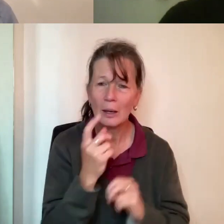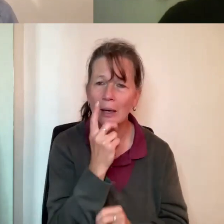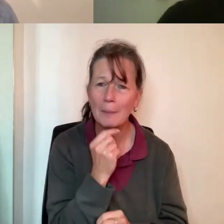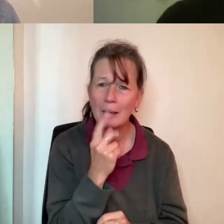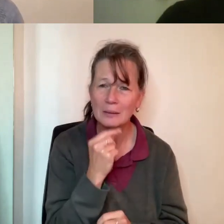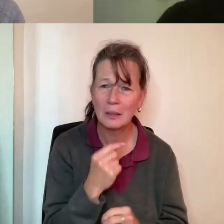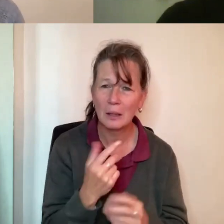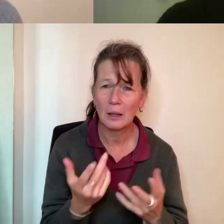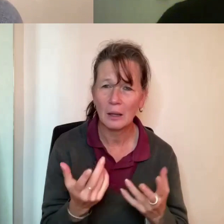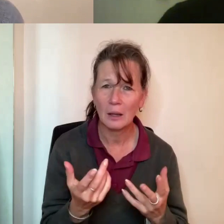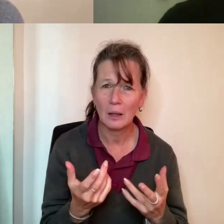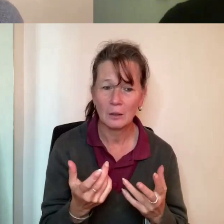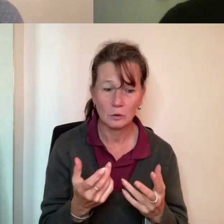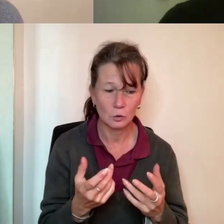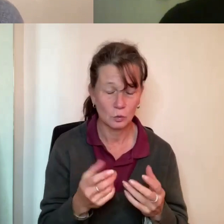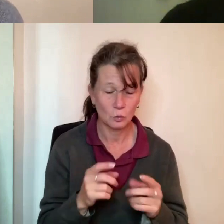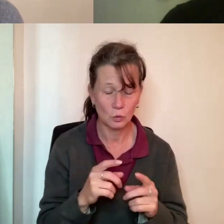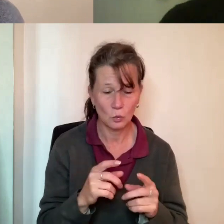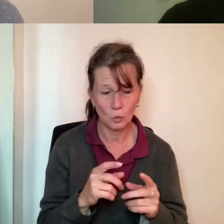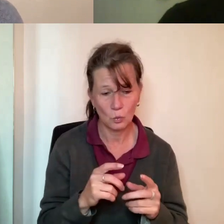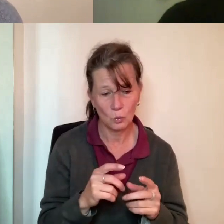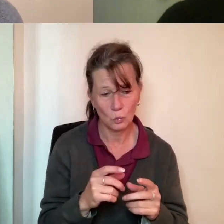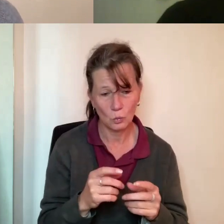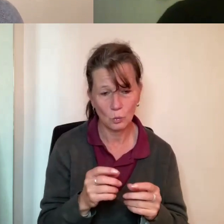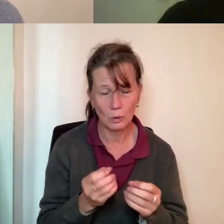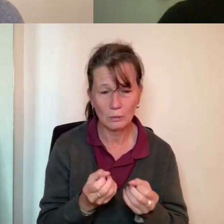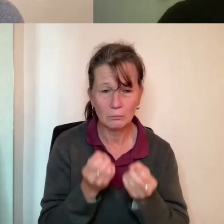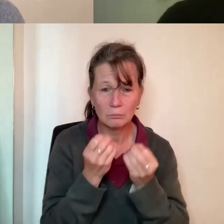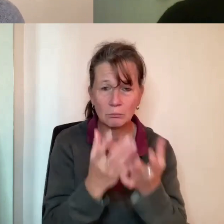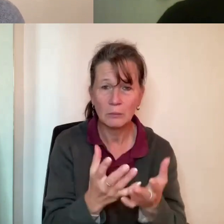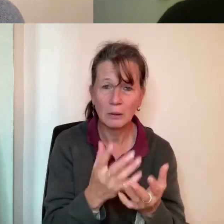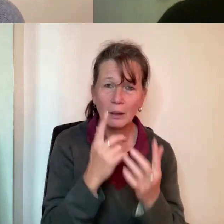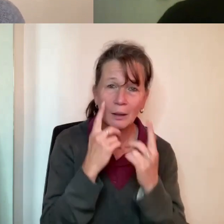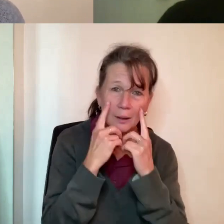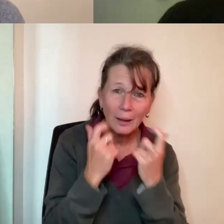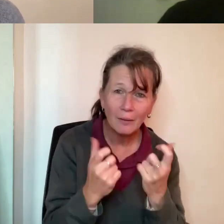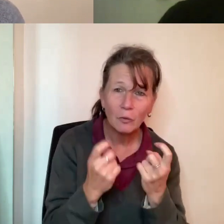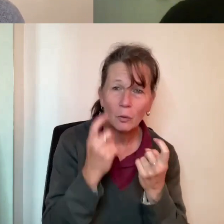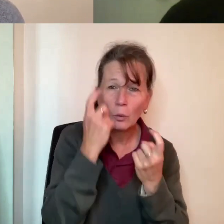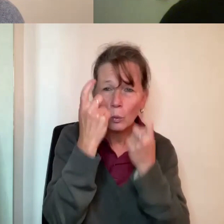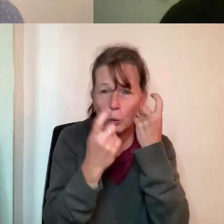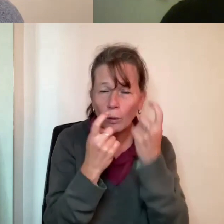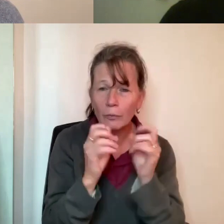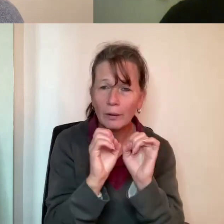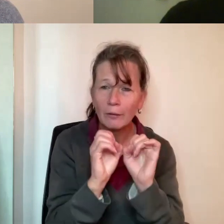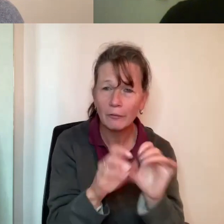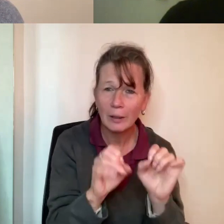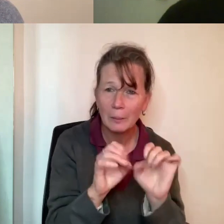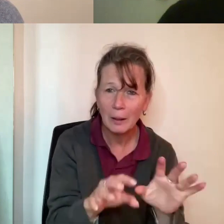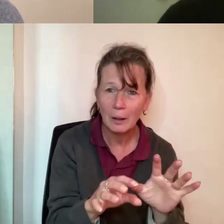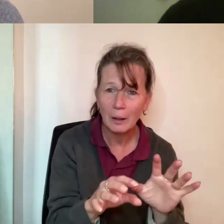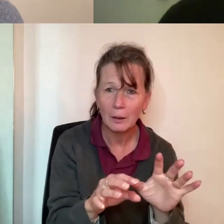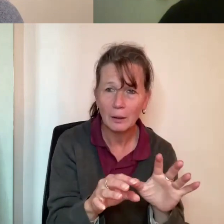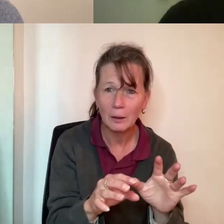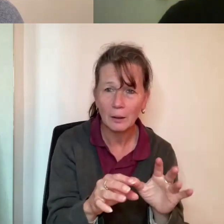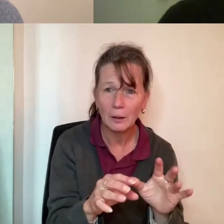the fact that in order to give some really careful and thoughtful feedback to so many people,